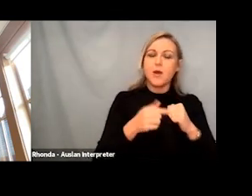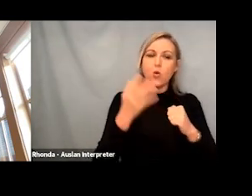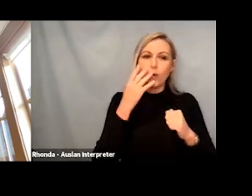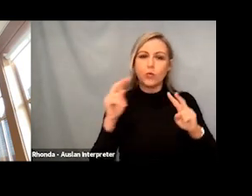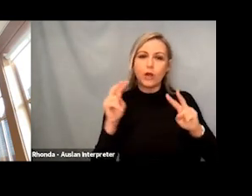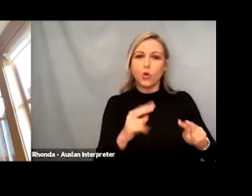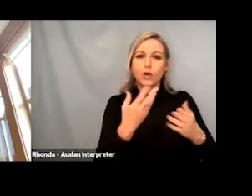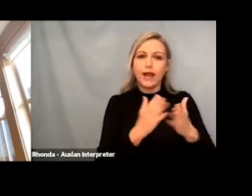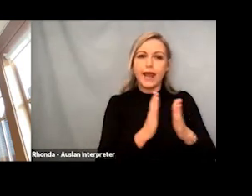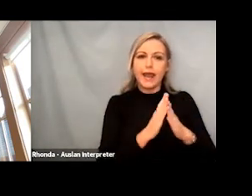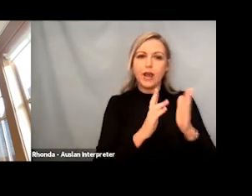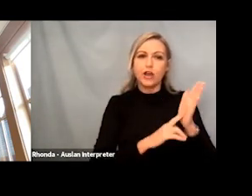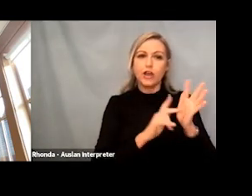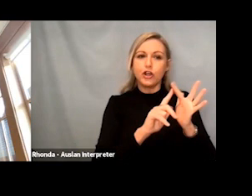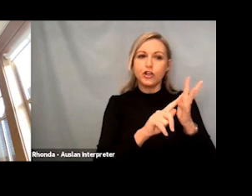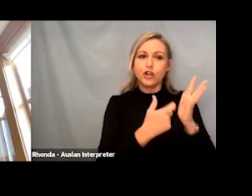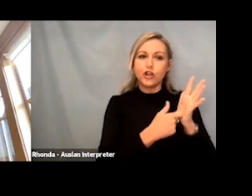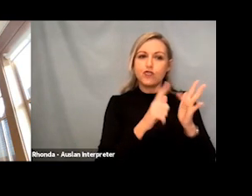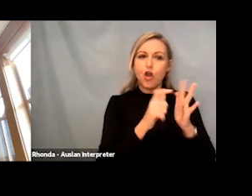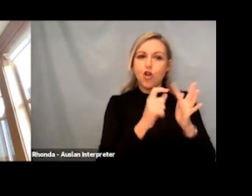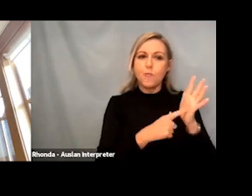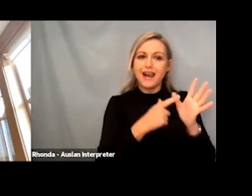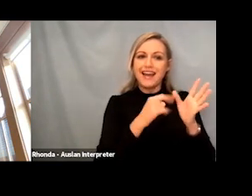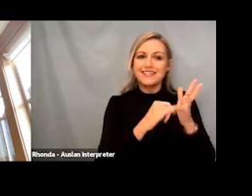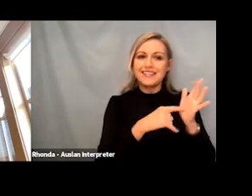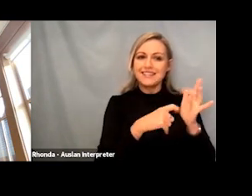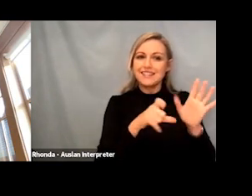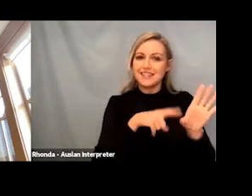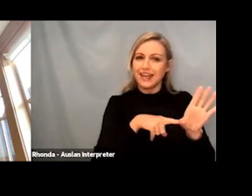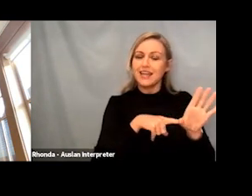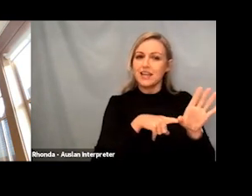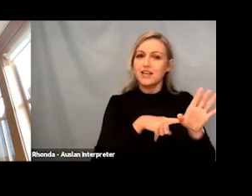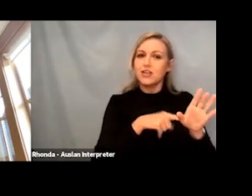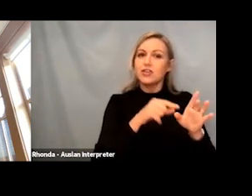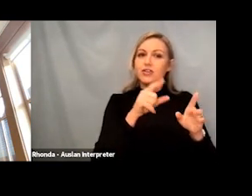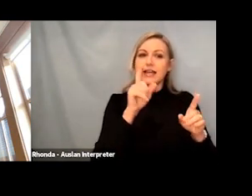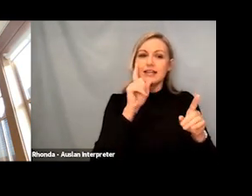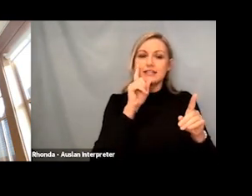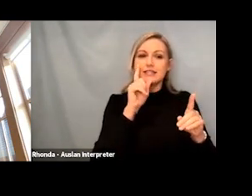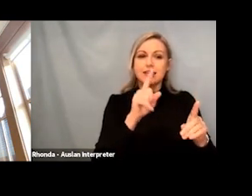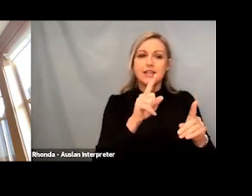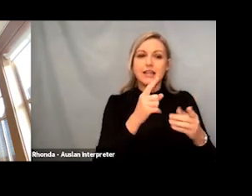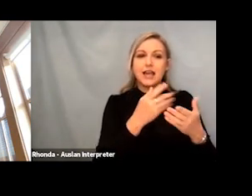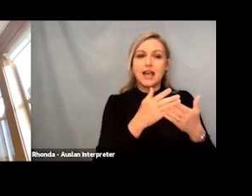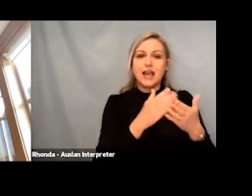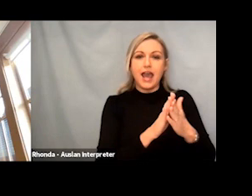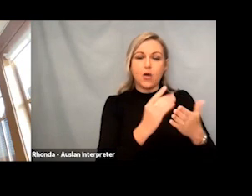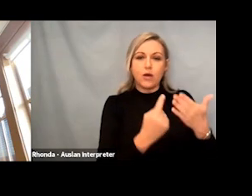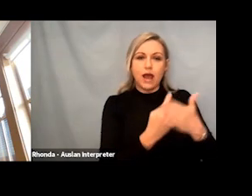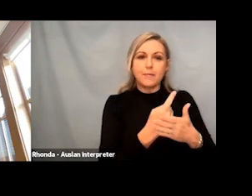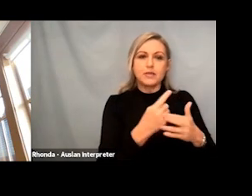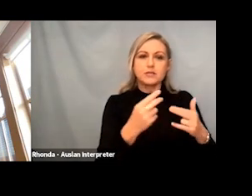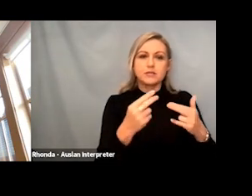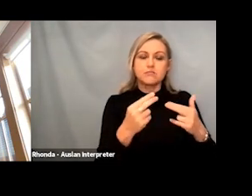at markers of neuroplasticity. You can see this schematic from an impactful paper in Cell a couple of years